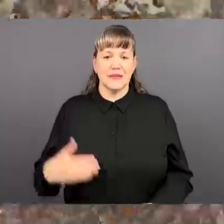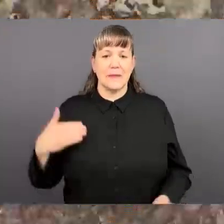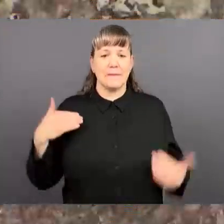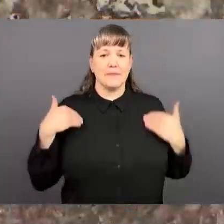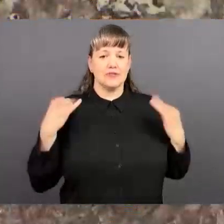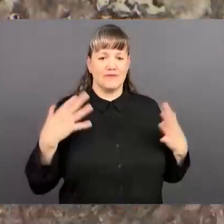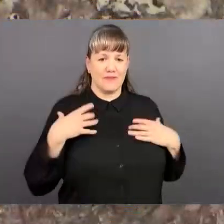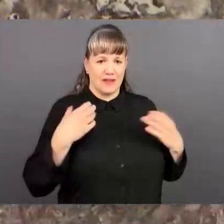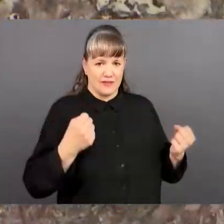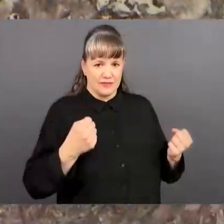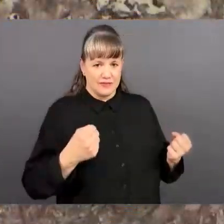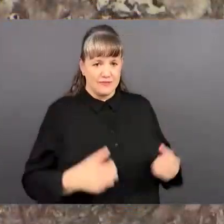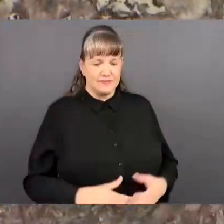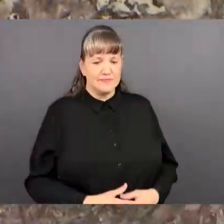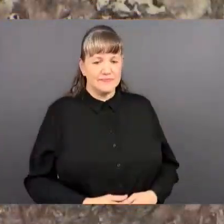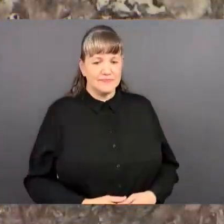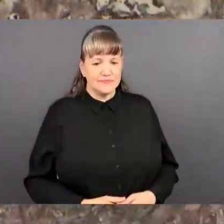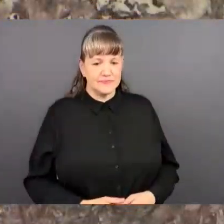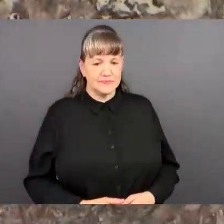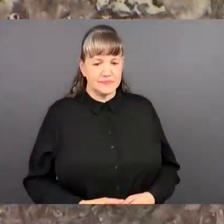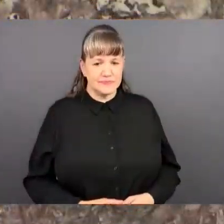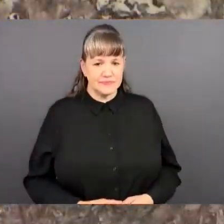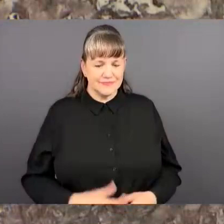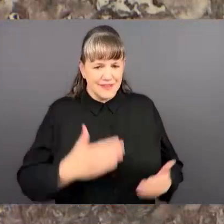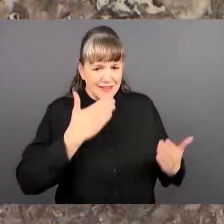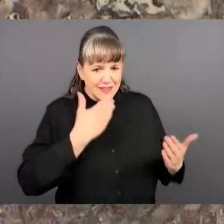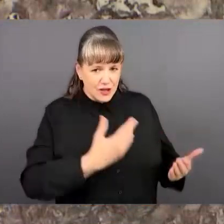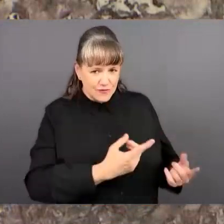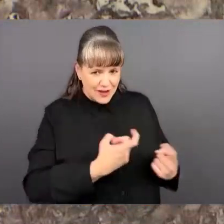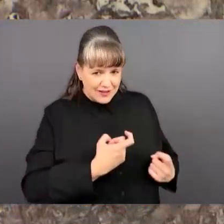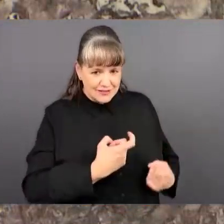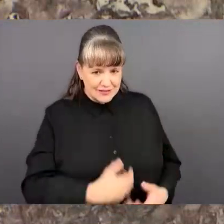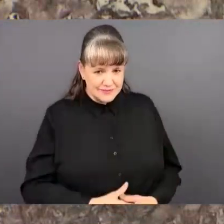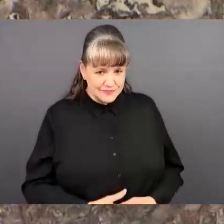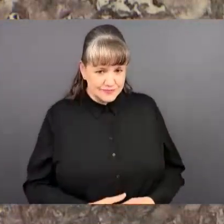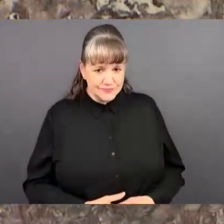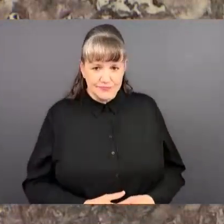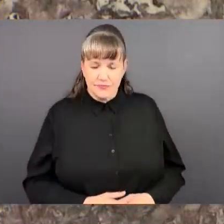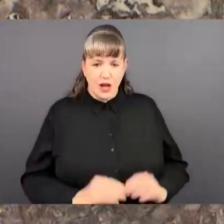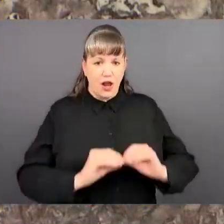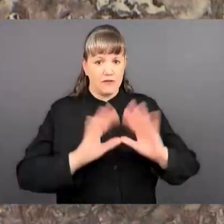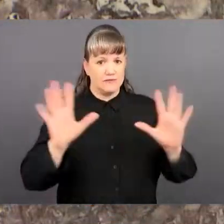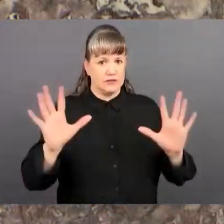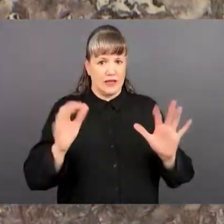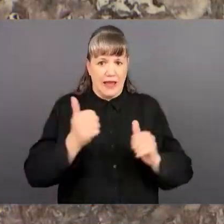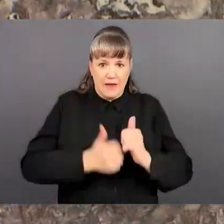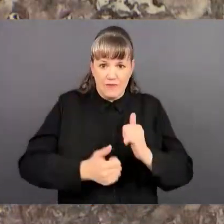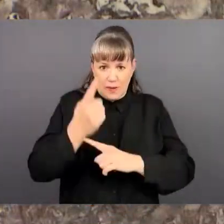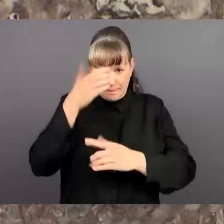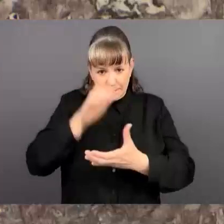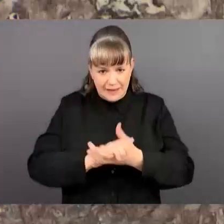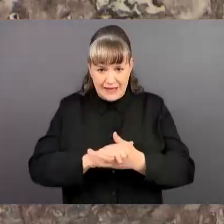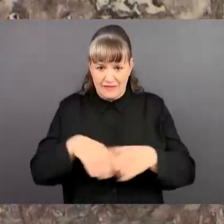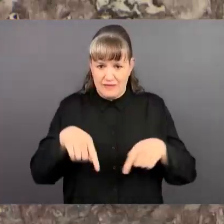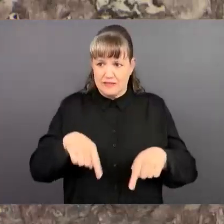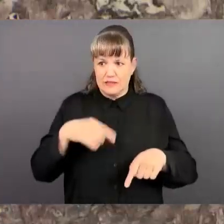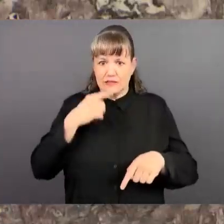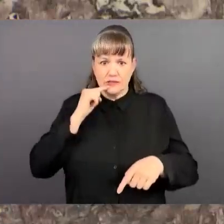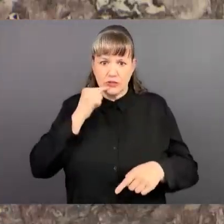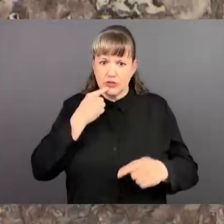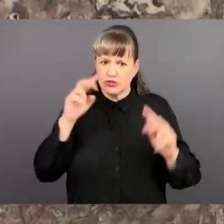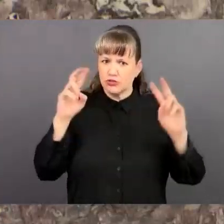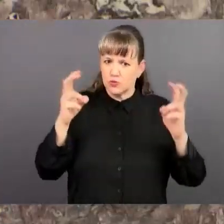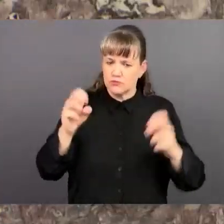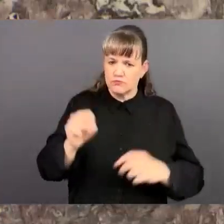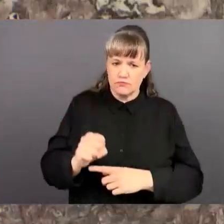the question. And clearly, this is an issue that everyone in this House takes extremely seriously, because we know that people need supports at